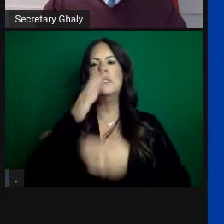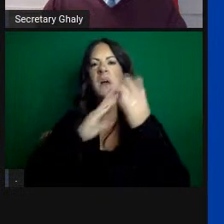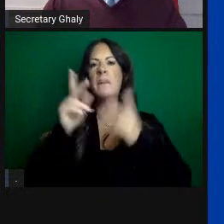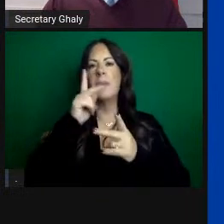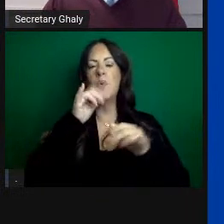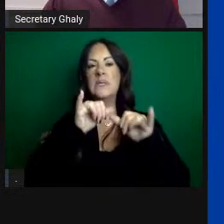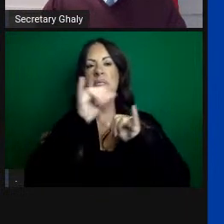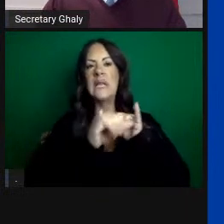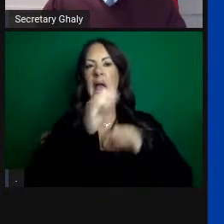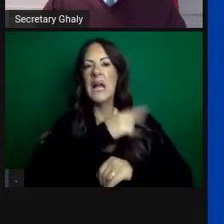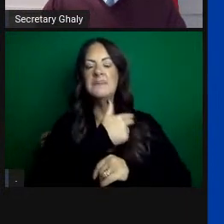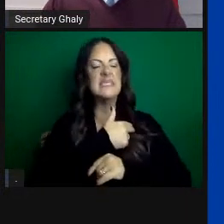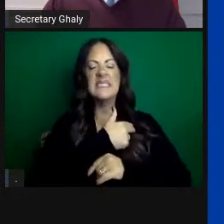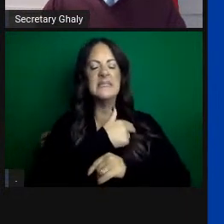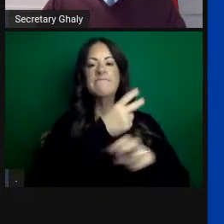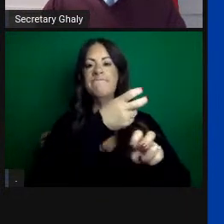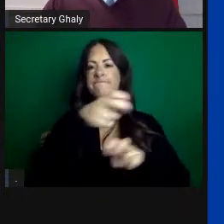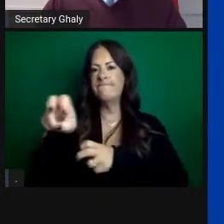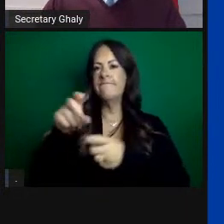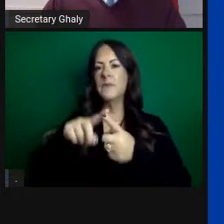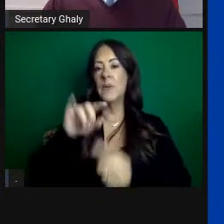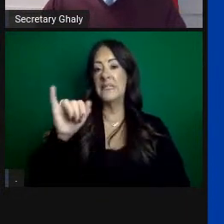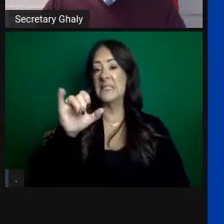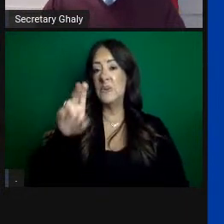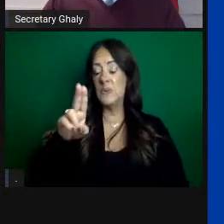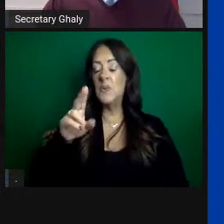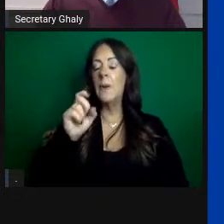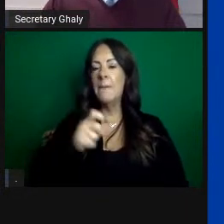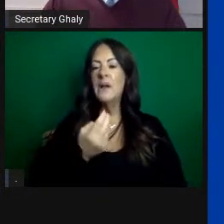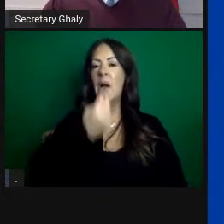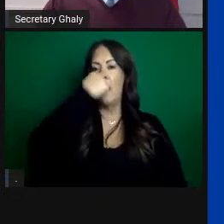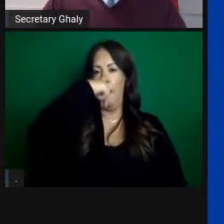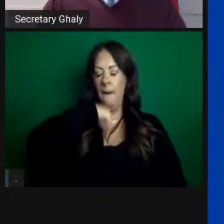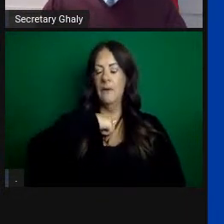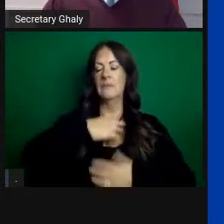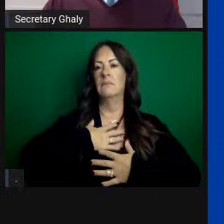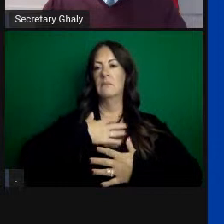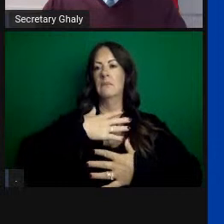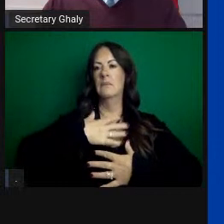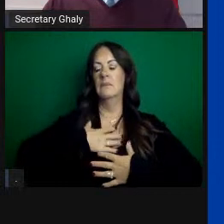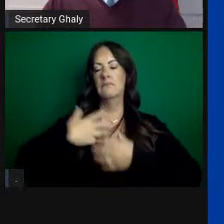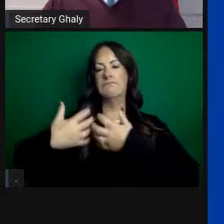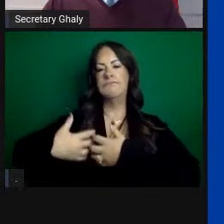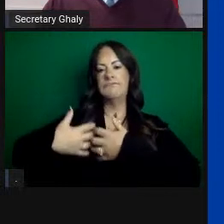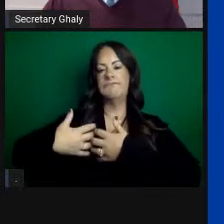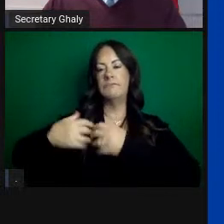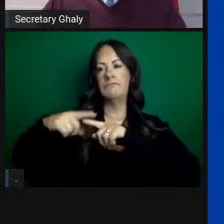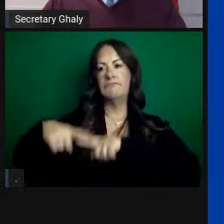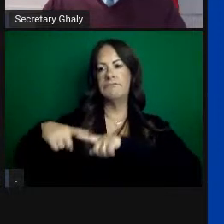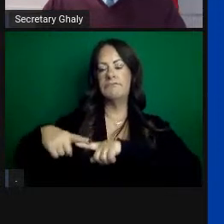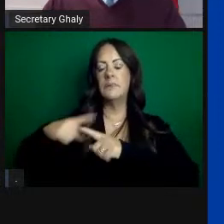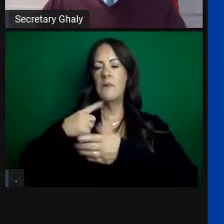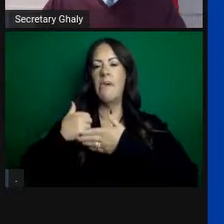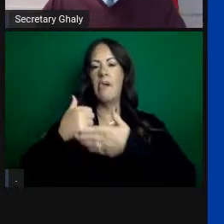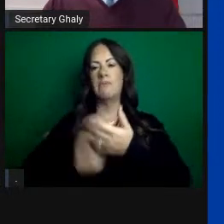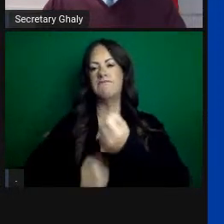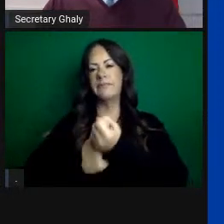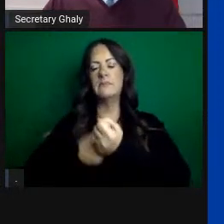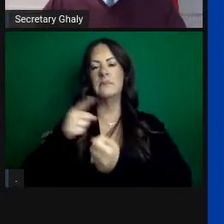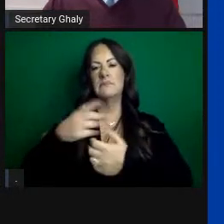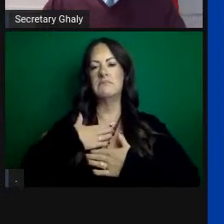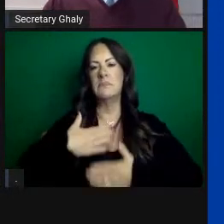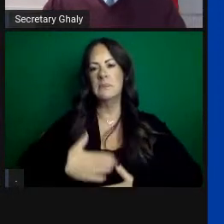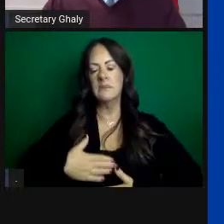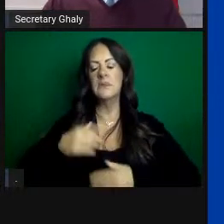some time. They're on ventilators, they're receiving other life-saving care to make sure they can get through the